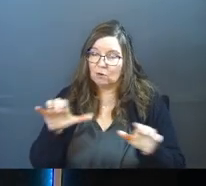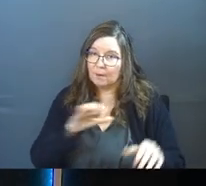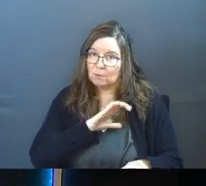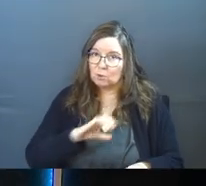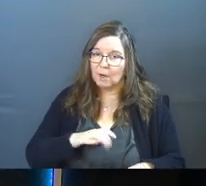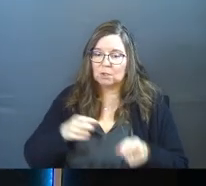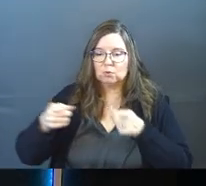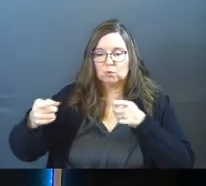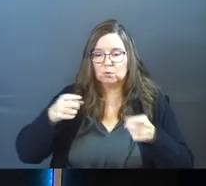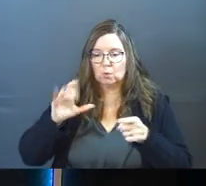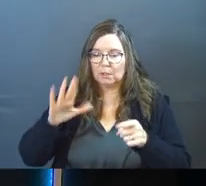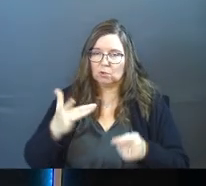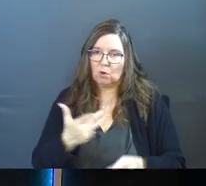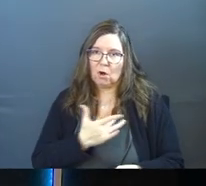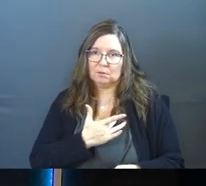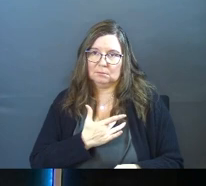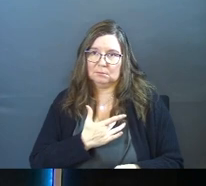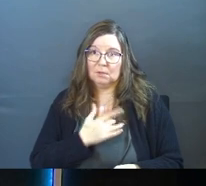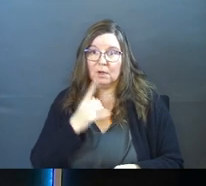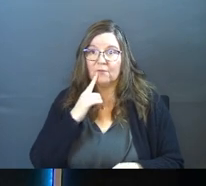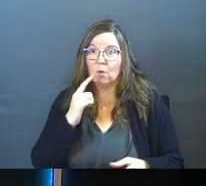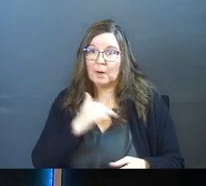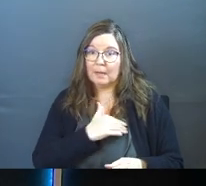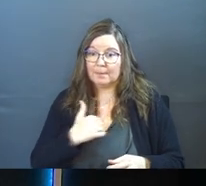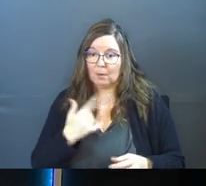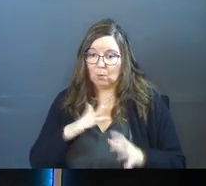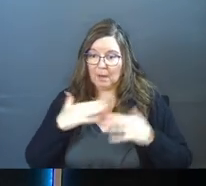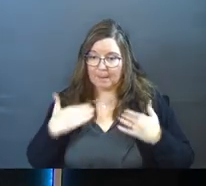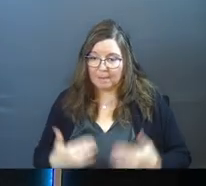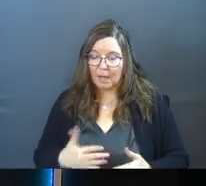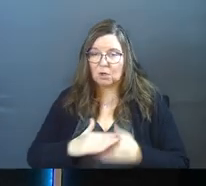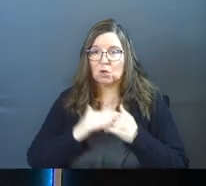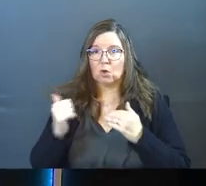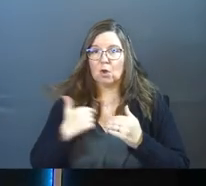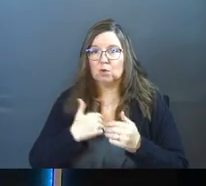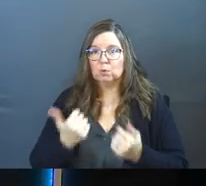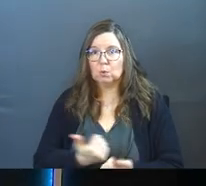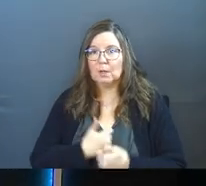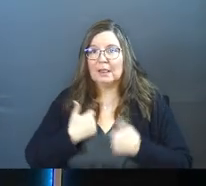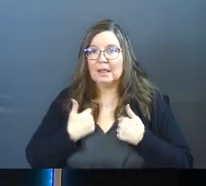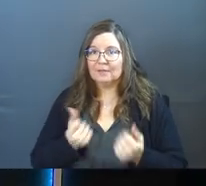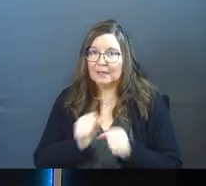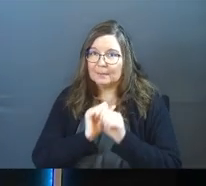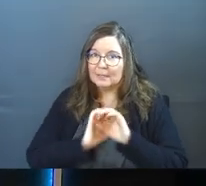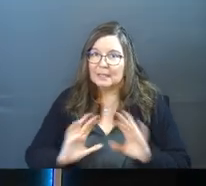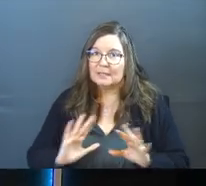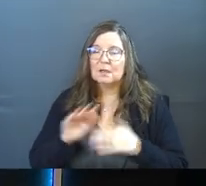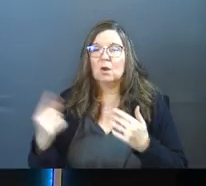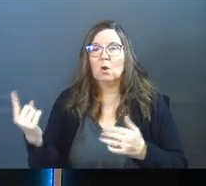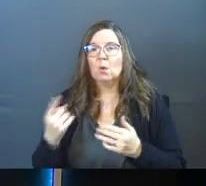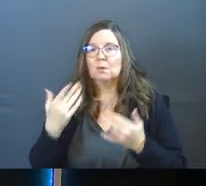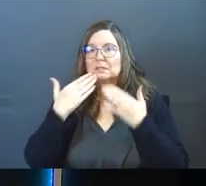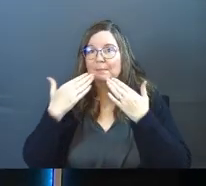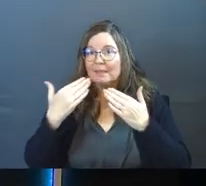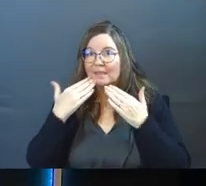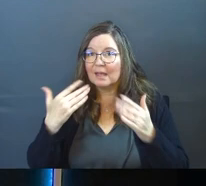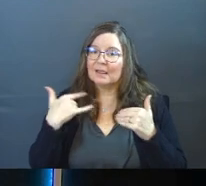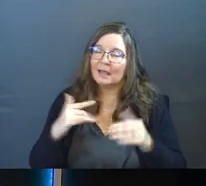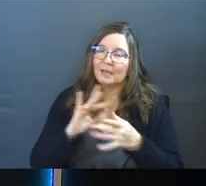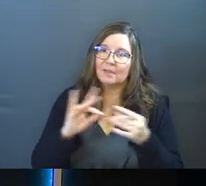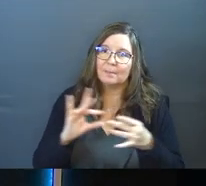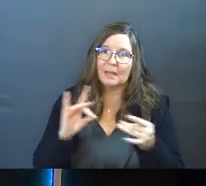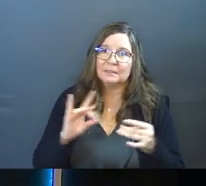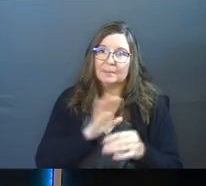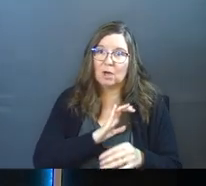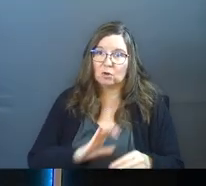Christ rule in your heart. For as members of one body, you're called to live in peace and always be thankful. Let the